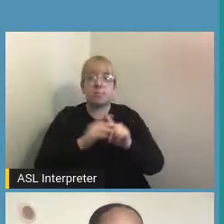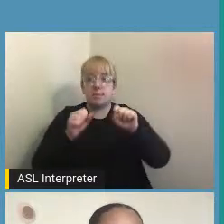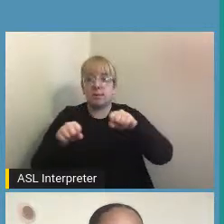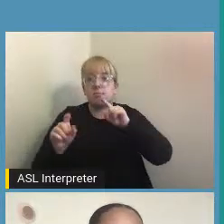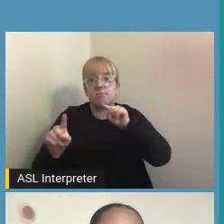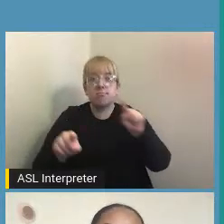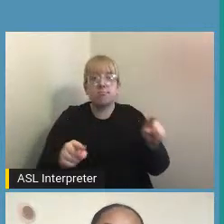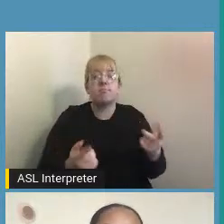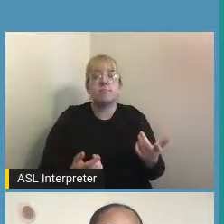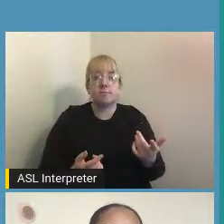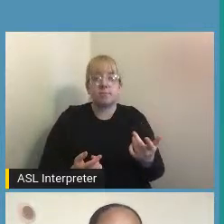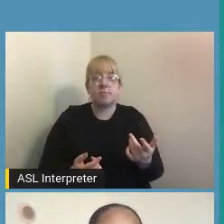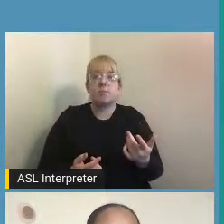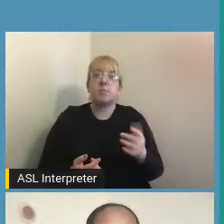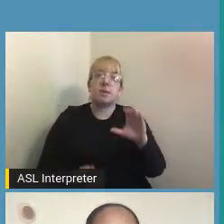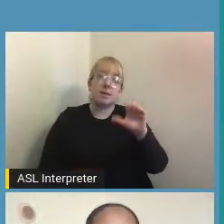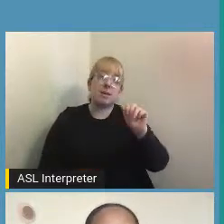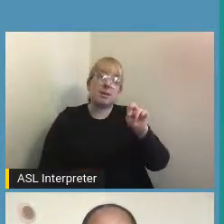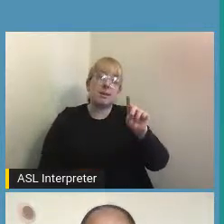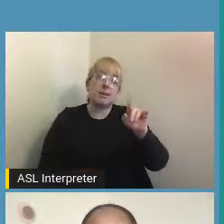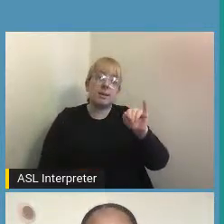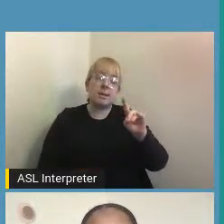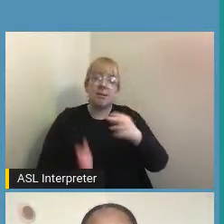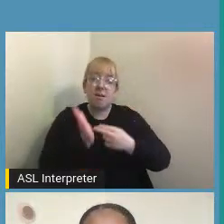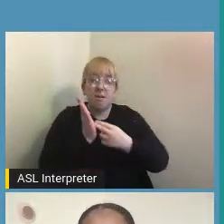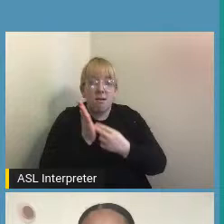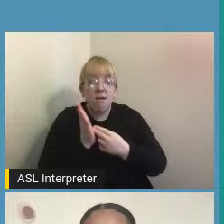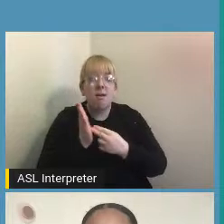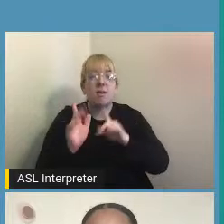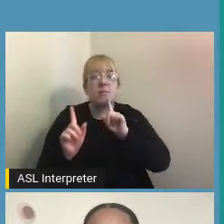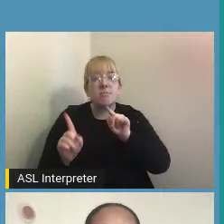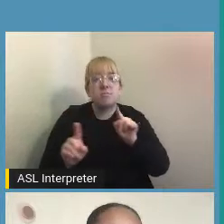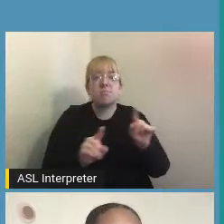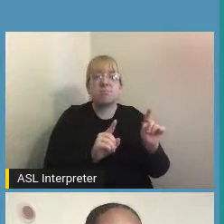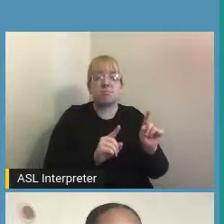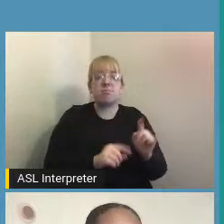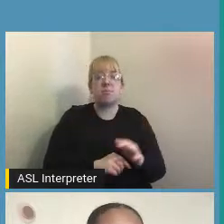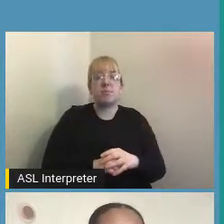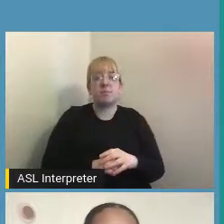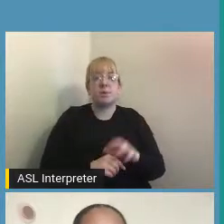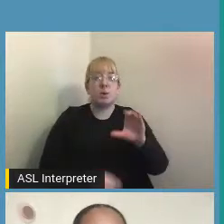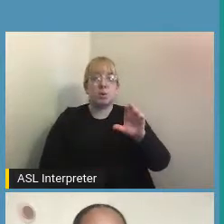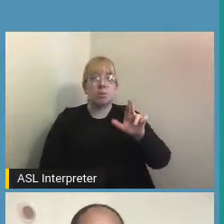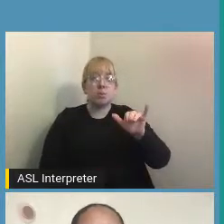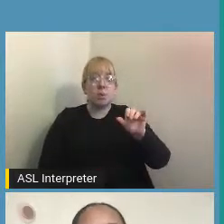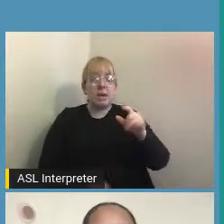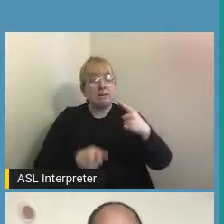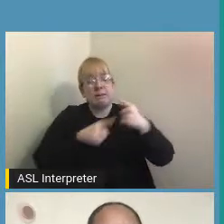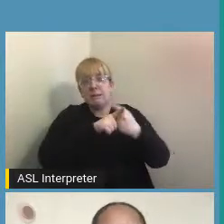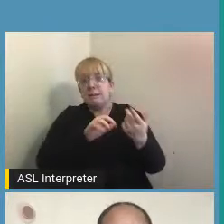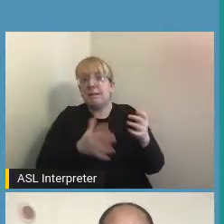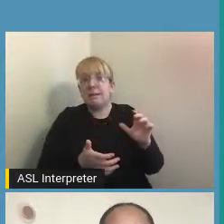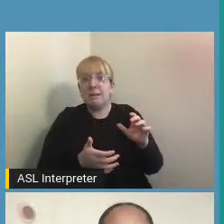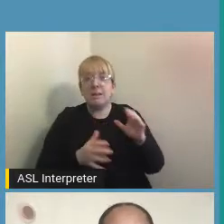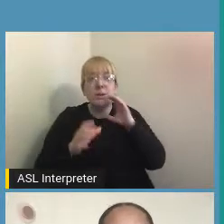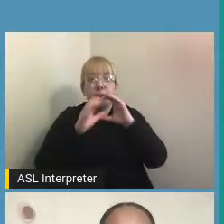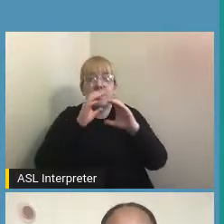responses related to any type of crisis communication that might come up.